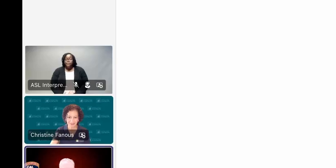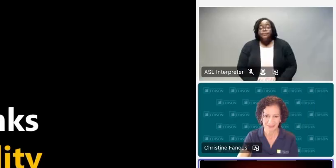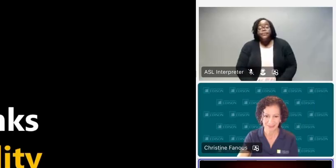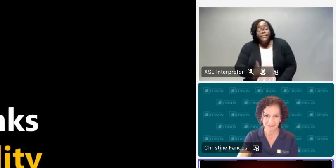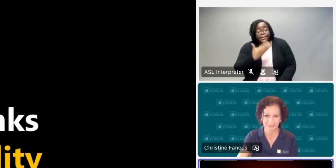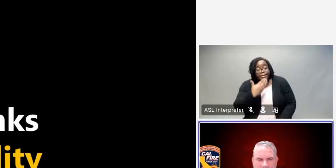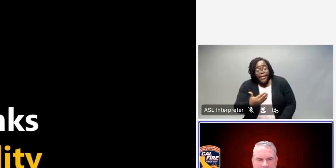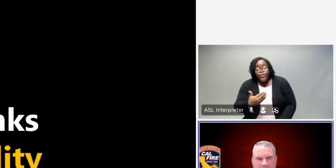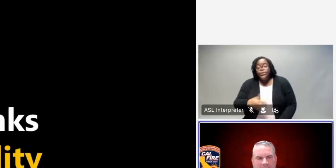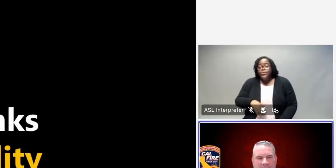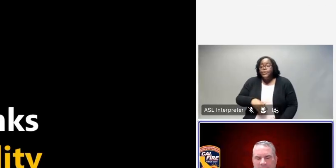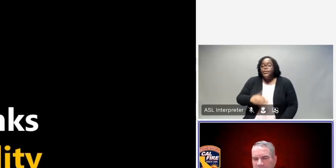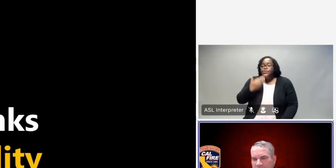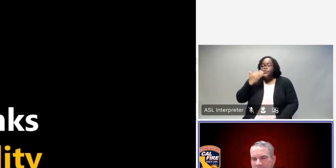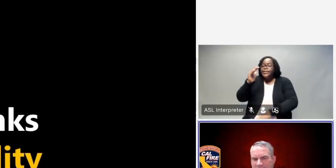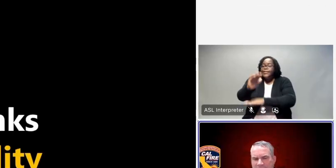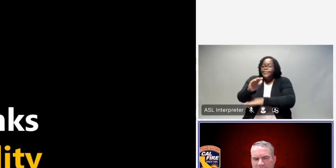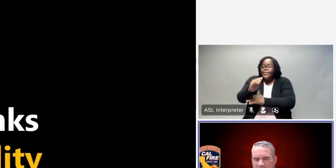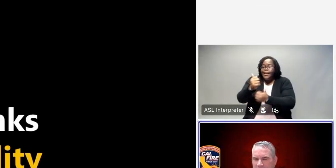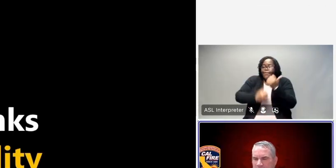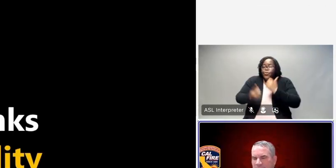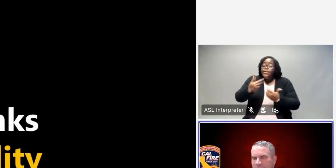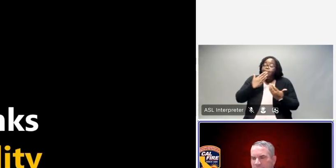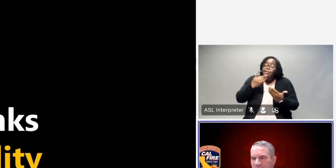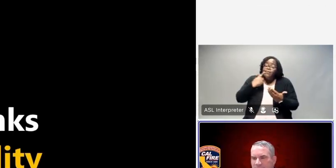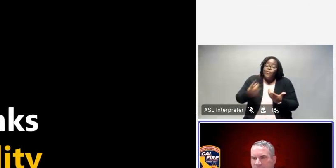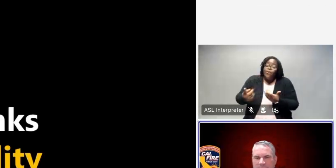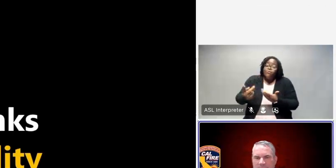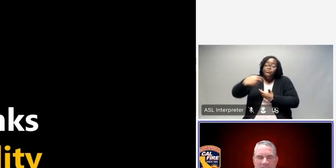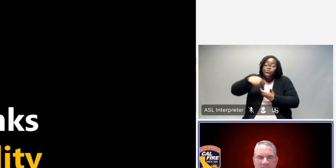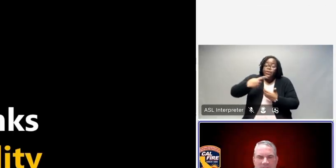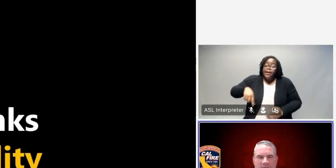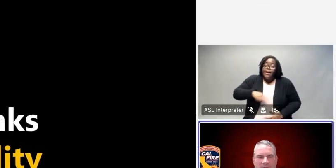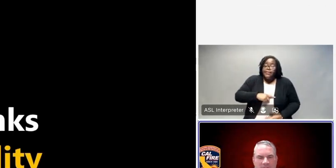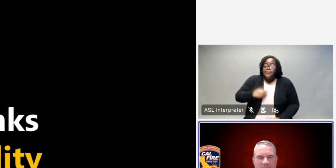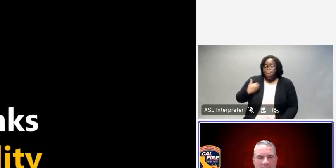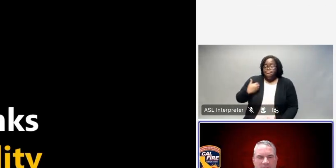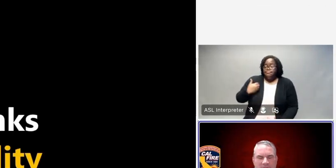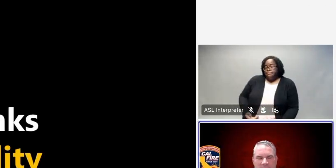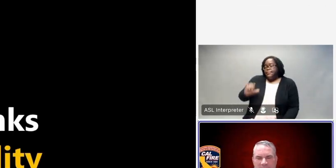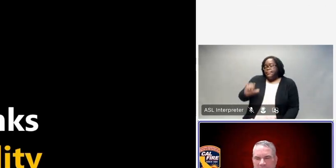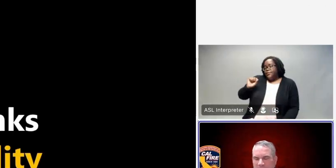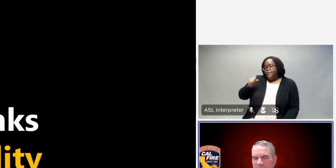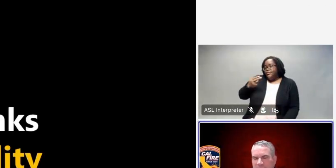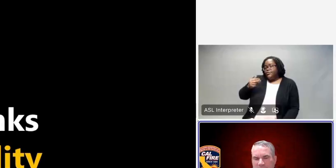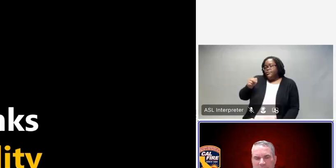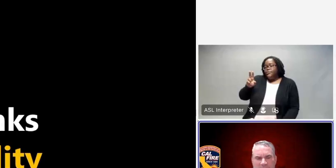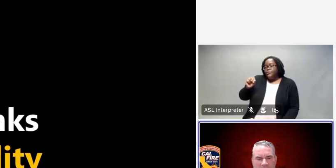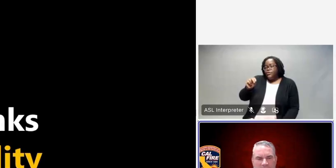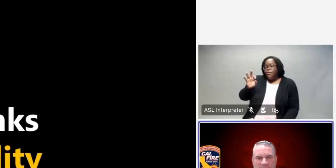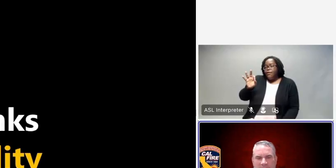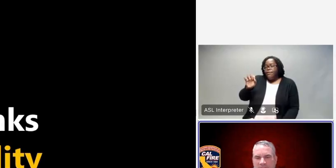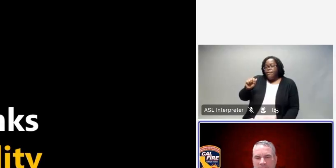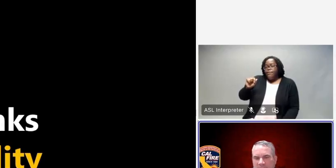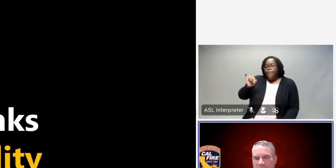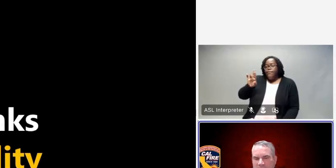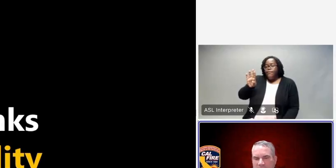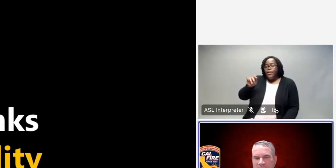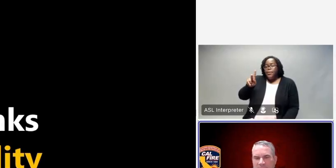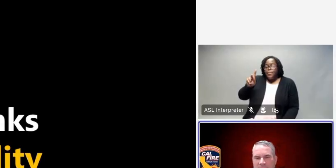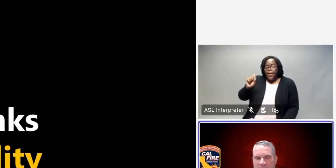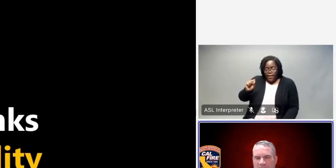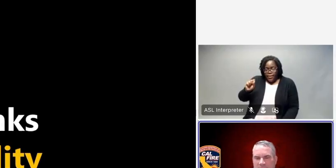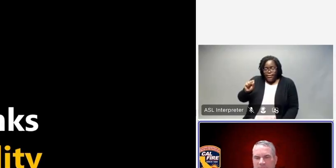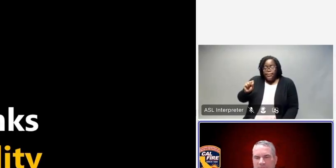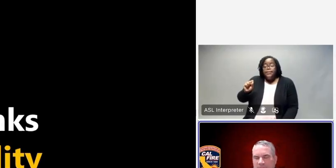Christine. Good evening, everyone, and thank you for attending. Sean Fairbanks, Deputy Chief of Utility Wildfire Mitigation, CAL FIRE. Tonight you'll hear